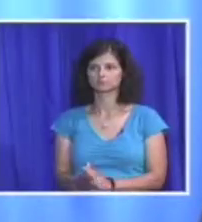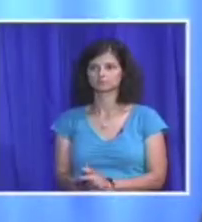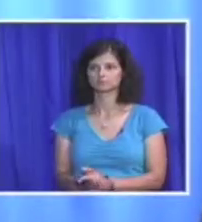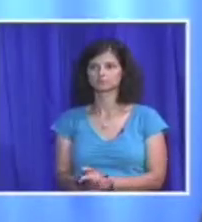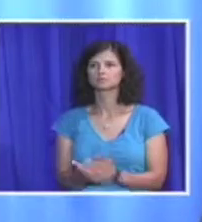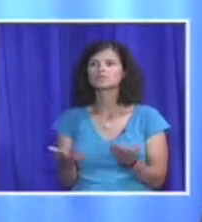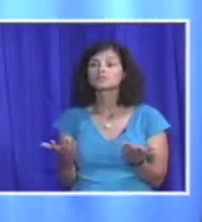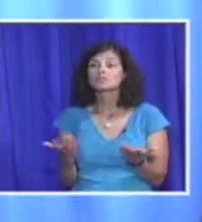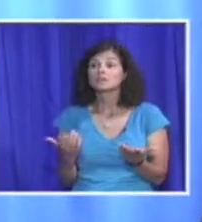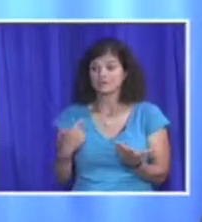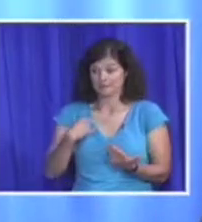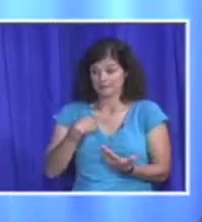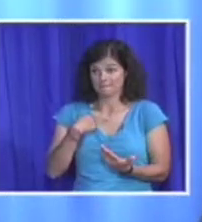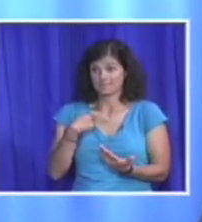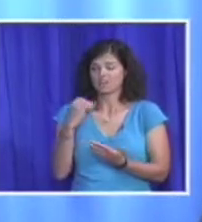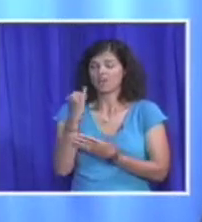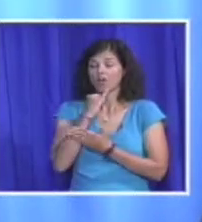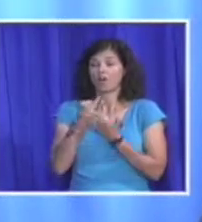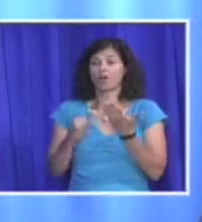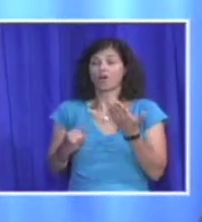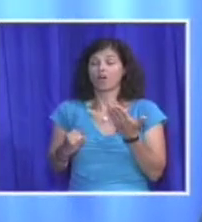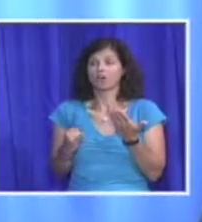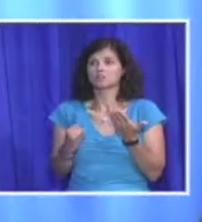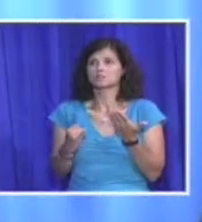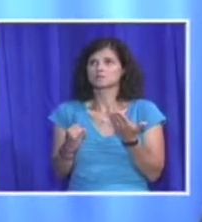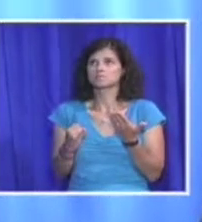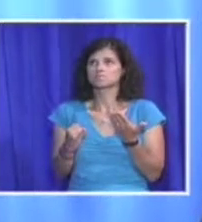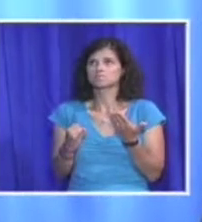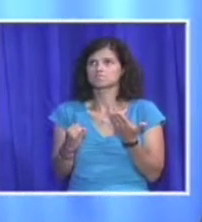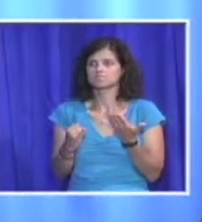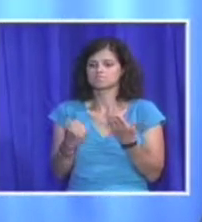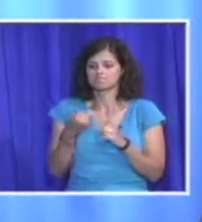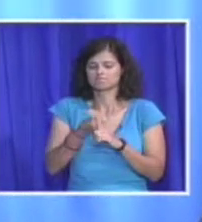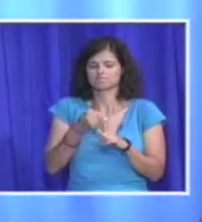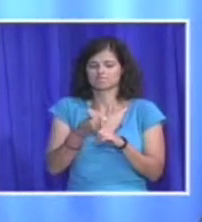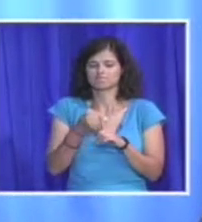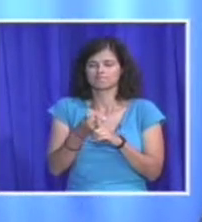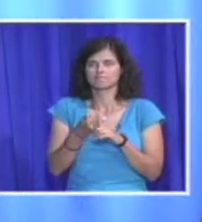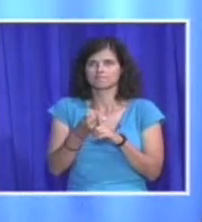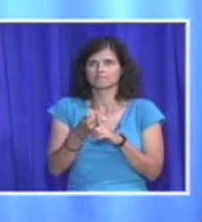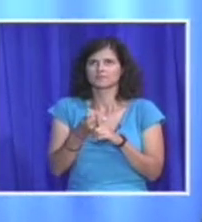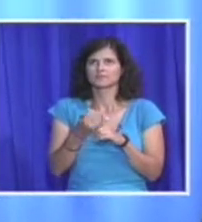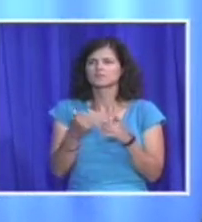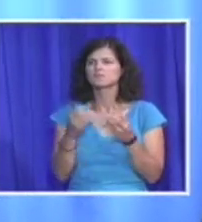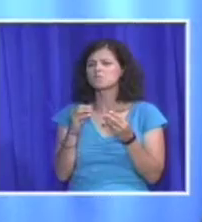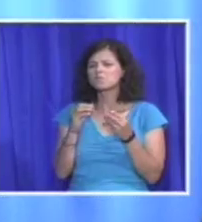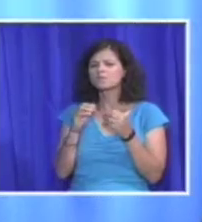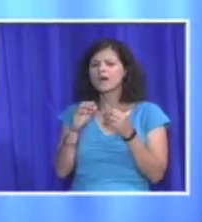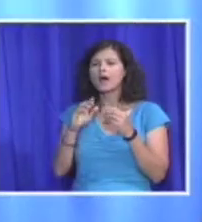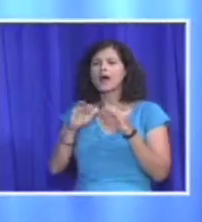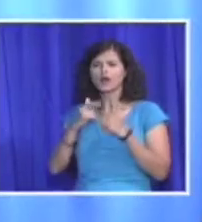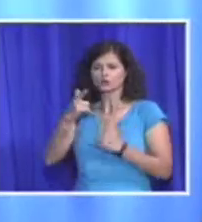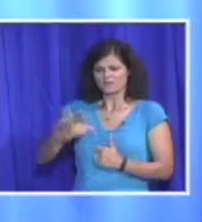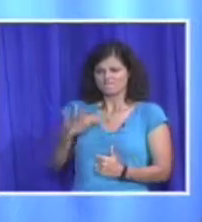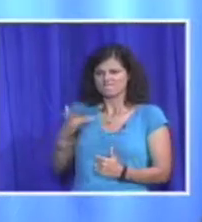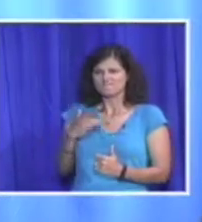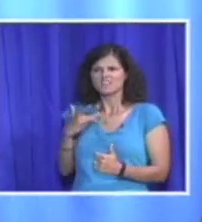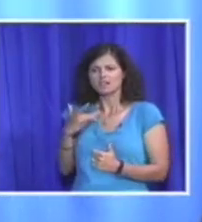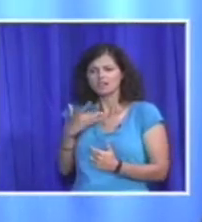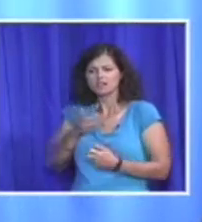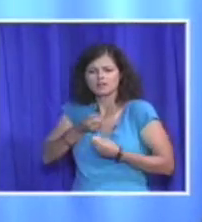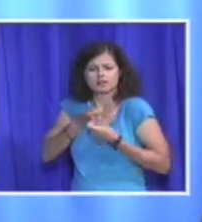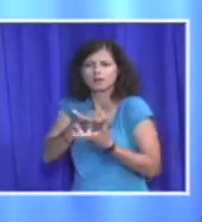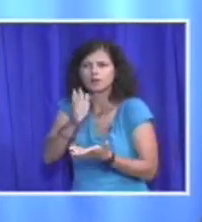So, for me, art is very much about feeling a certain way, so conveying emotions.